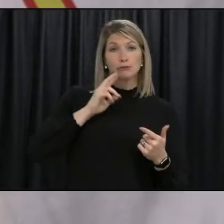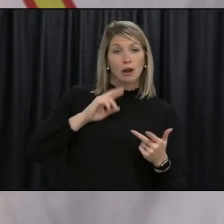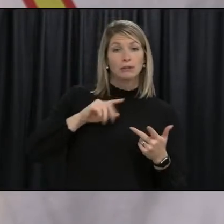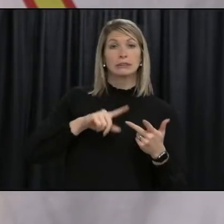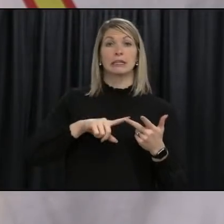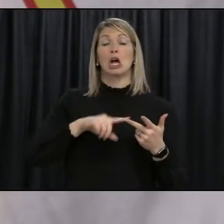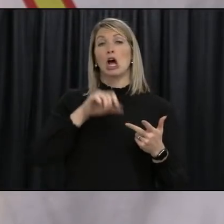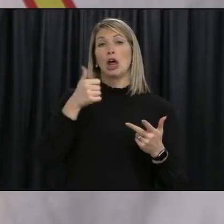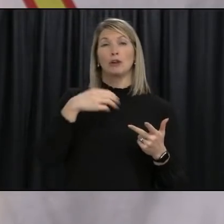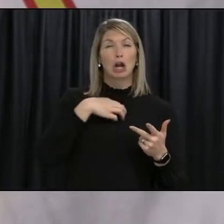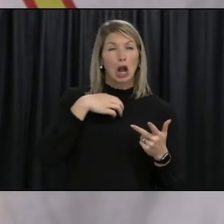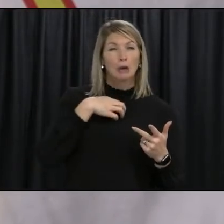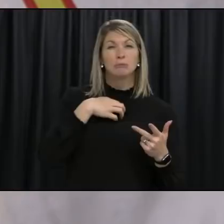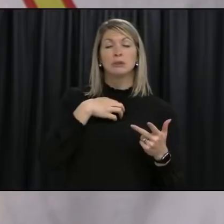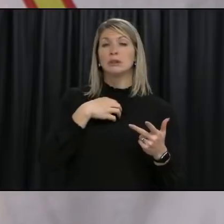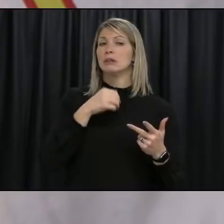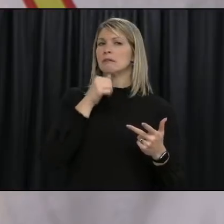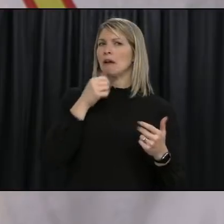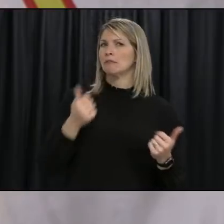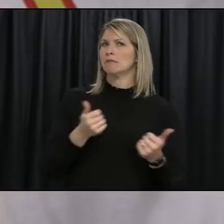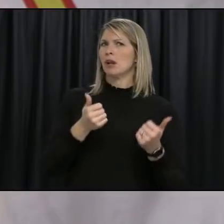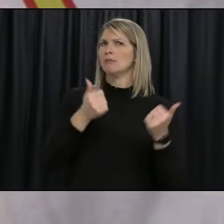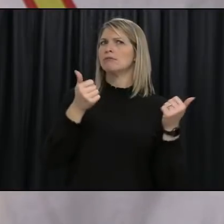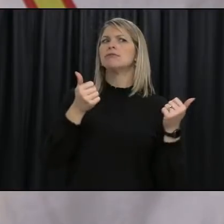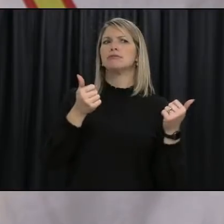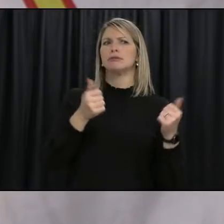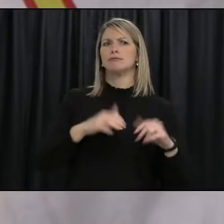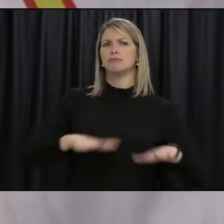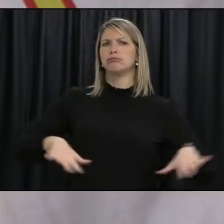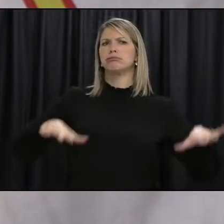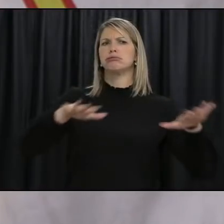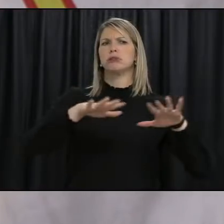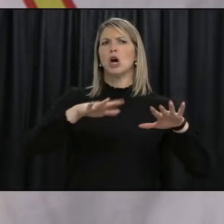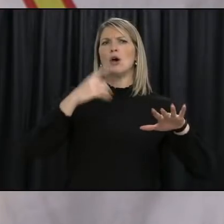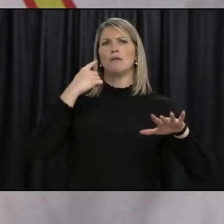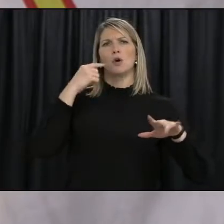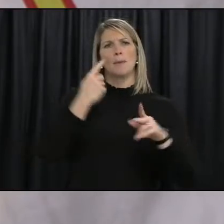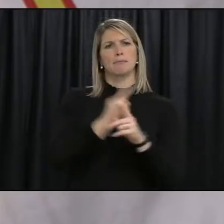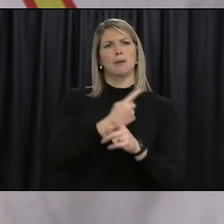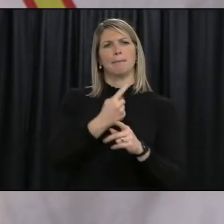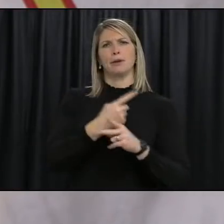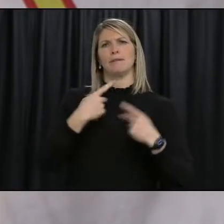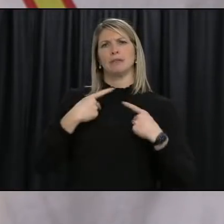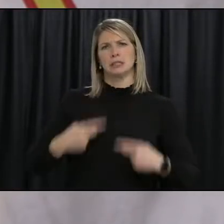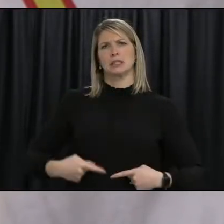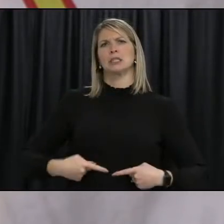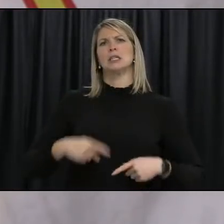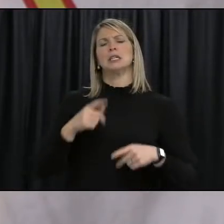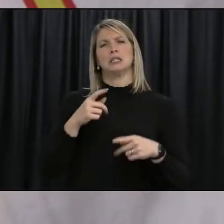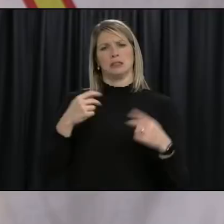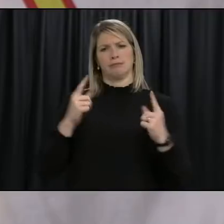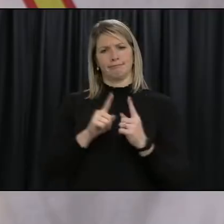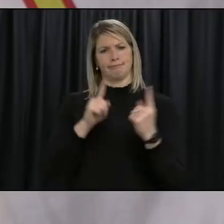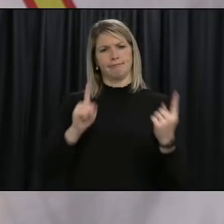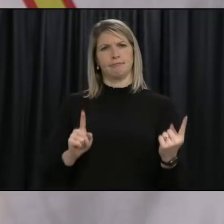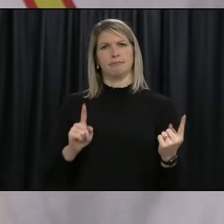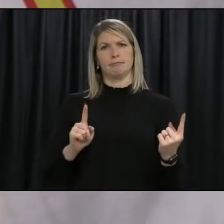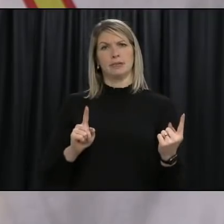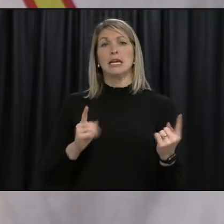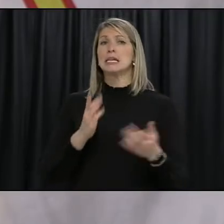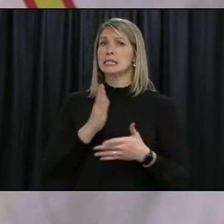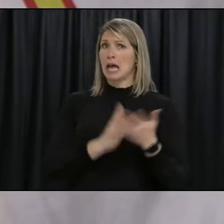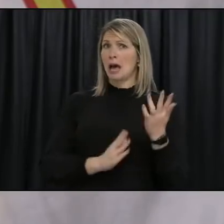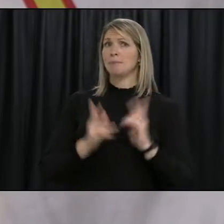spaces in not providing enough space for customers to maintain proper physical distancing. Owners and operators of these